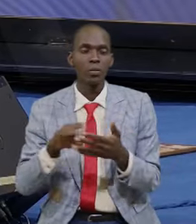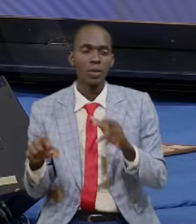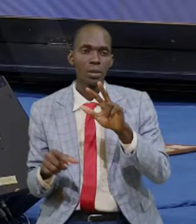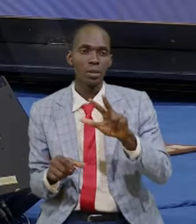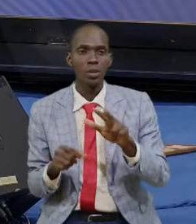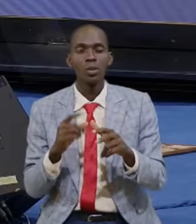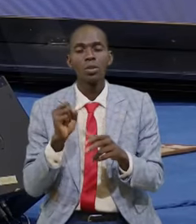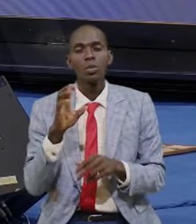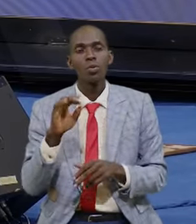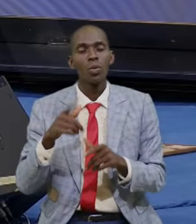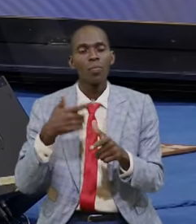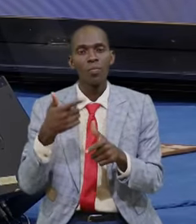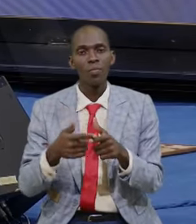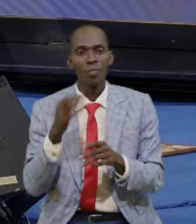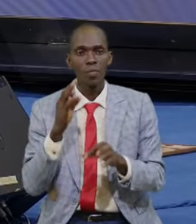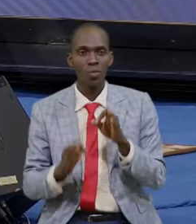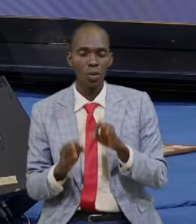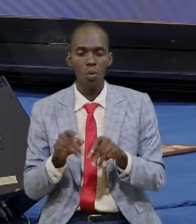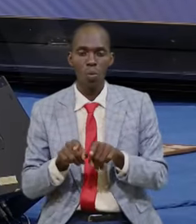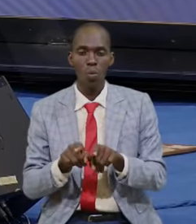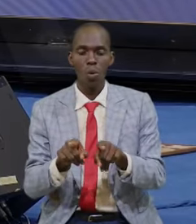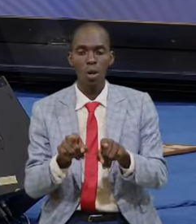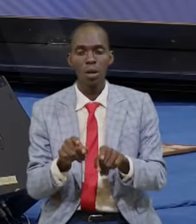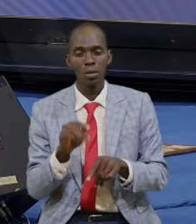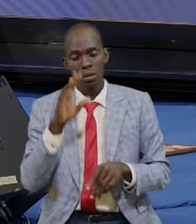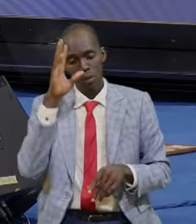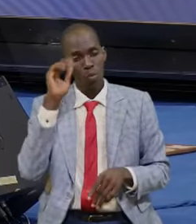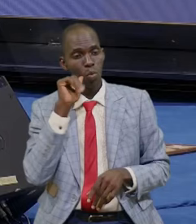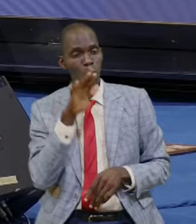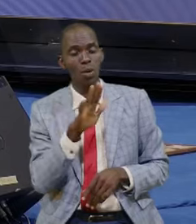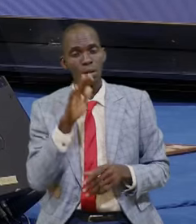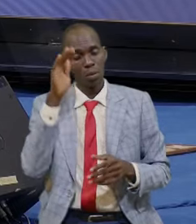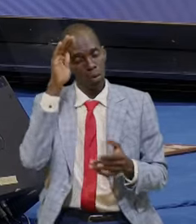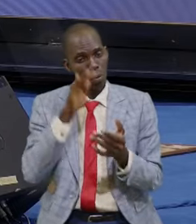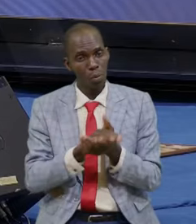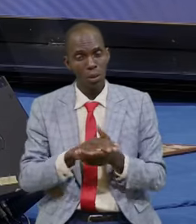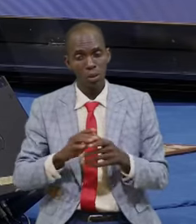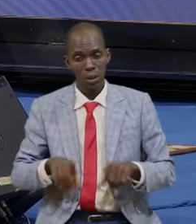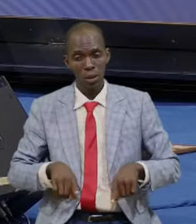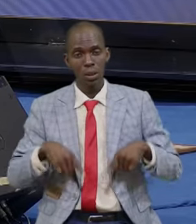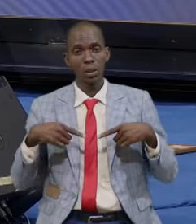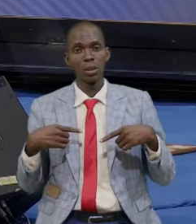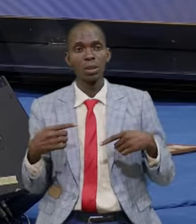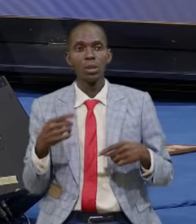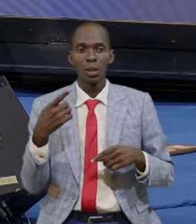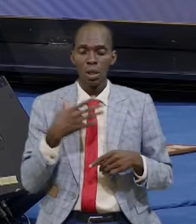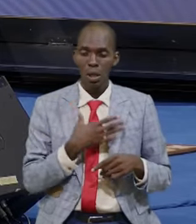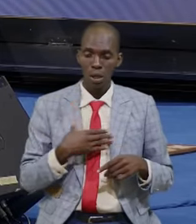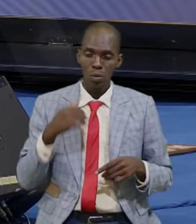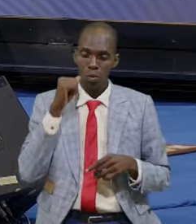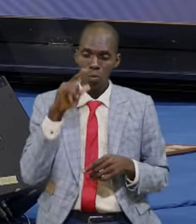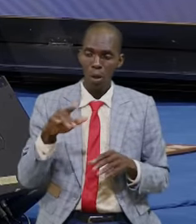then, if while her husband liveth, she be married to